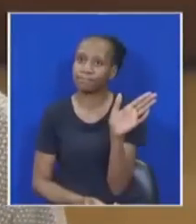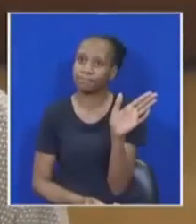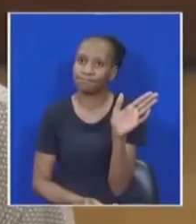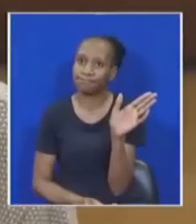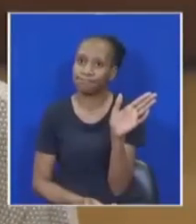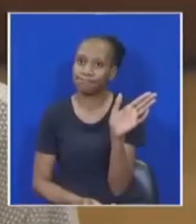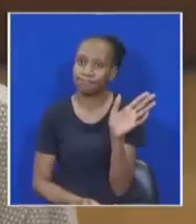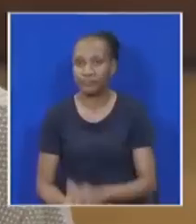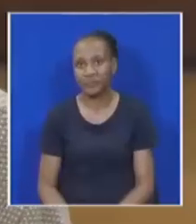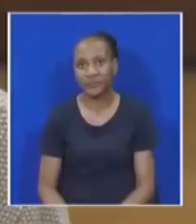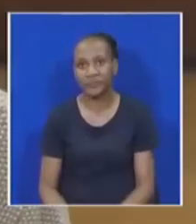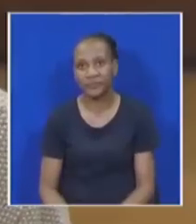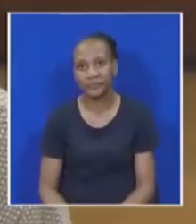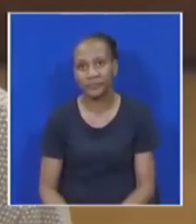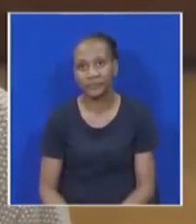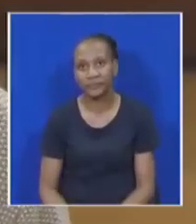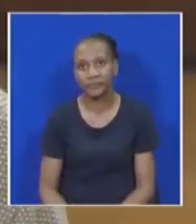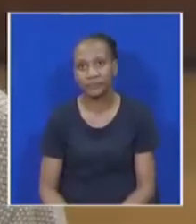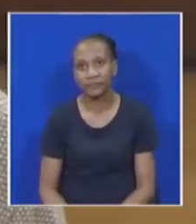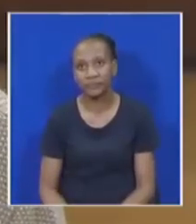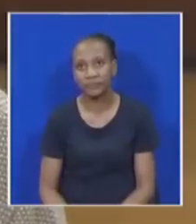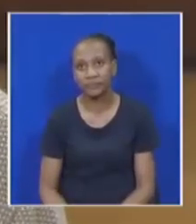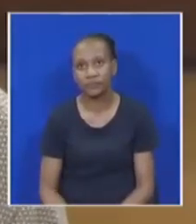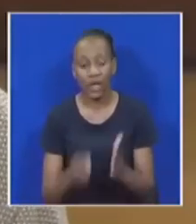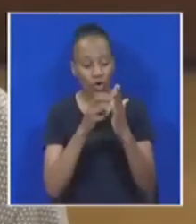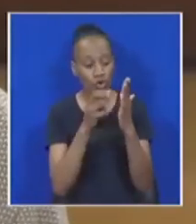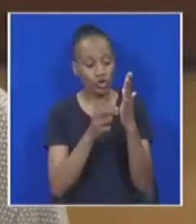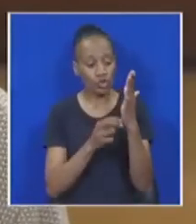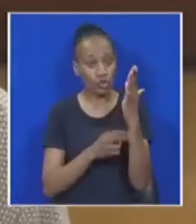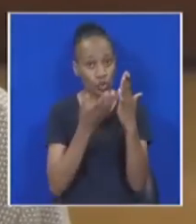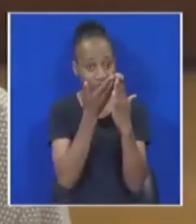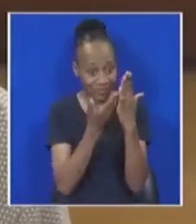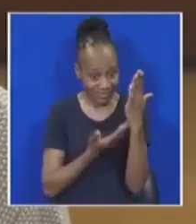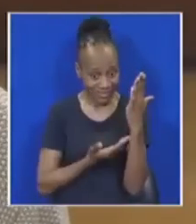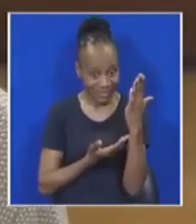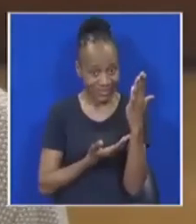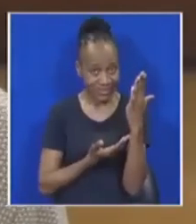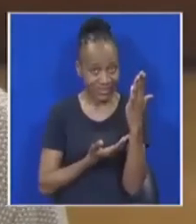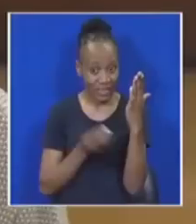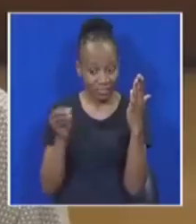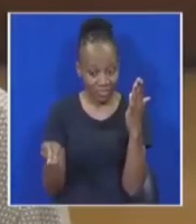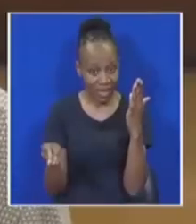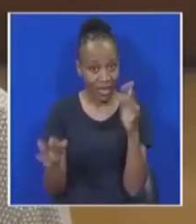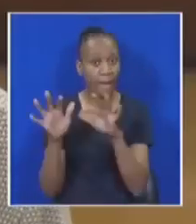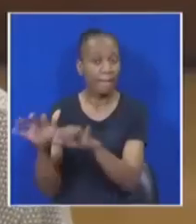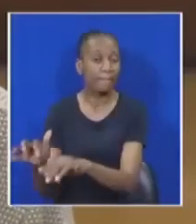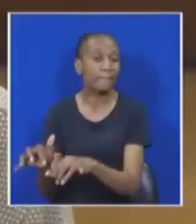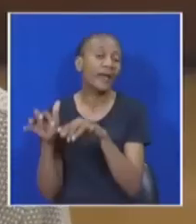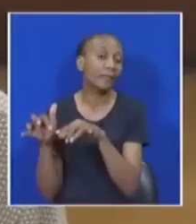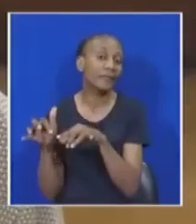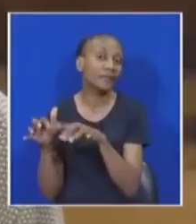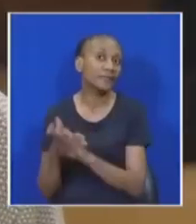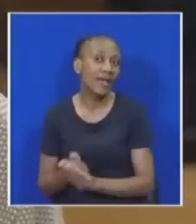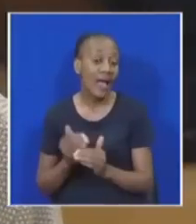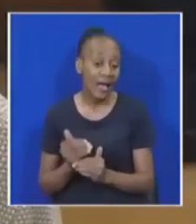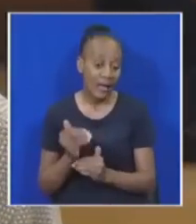And that in terms of the rules of this parliament, Deputy Speaker, once you have